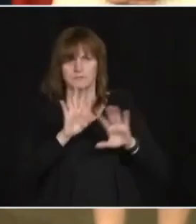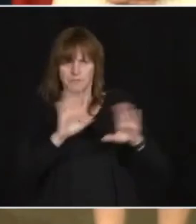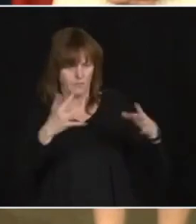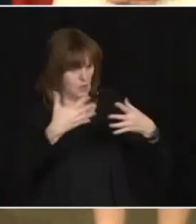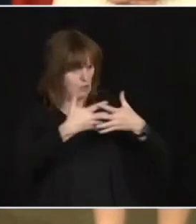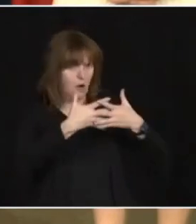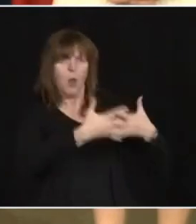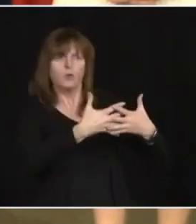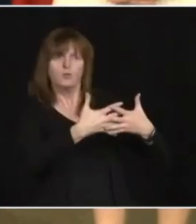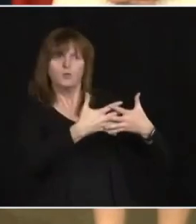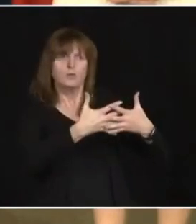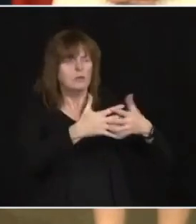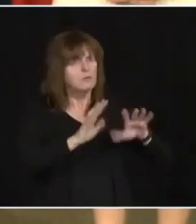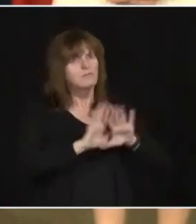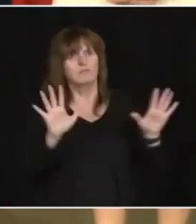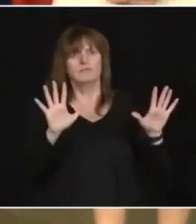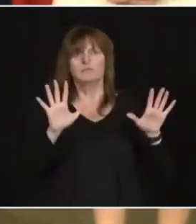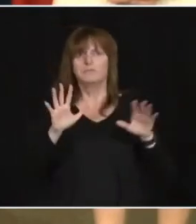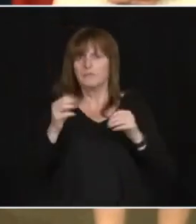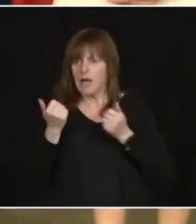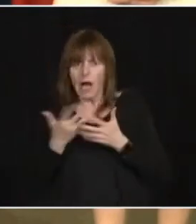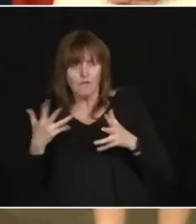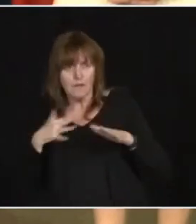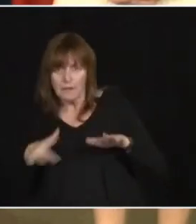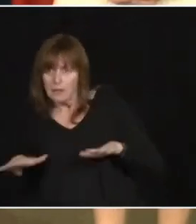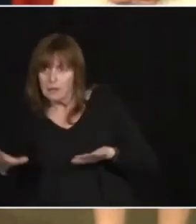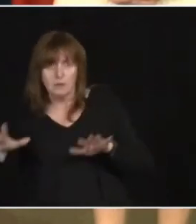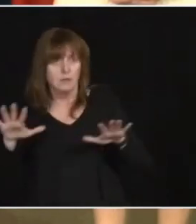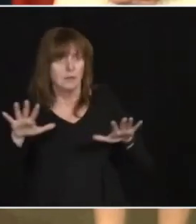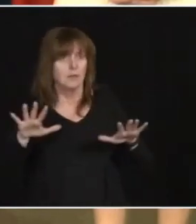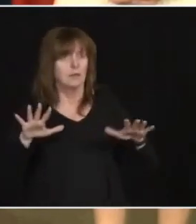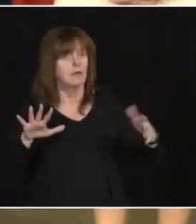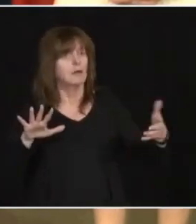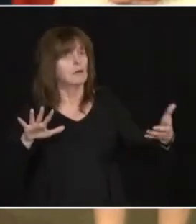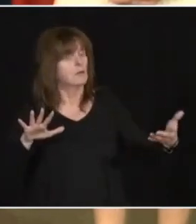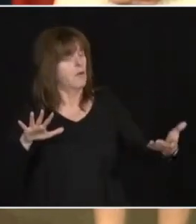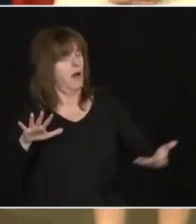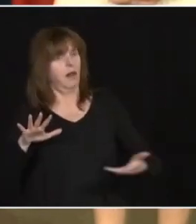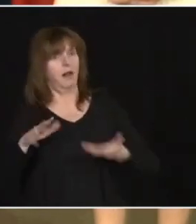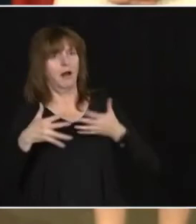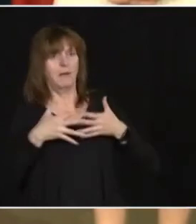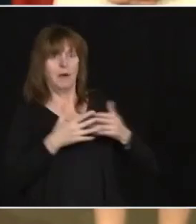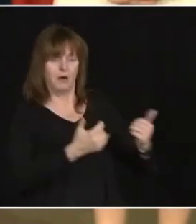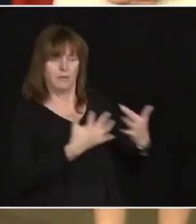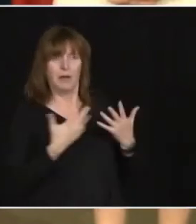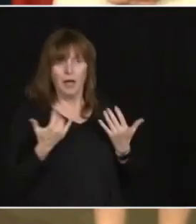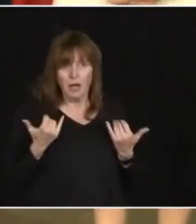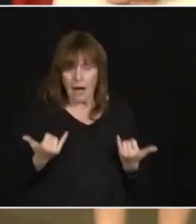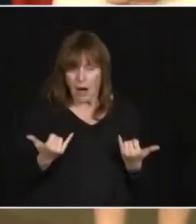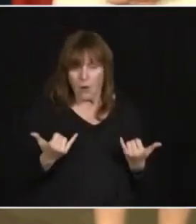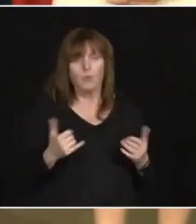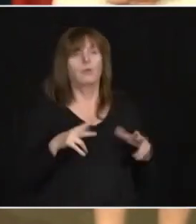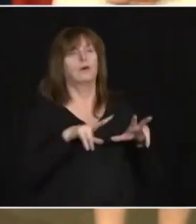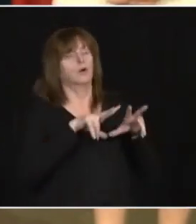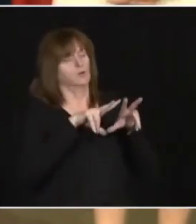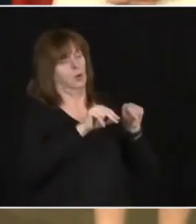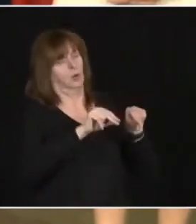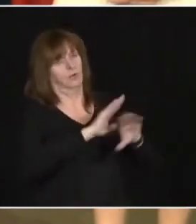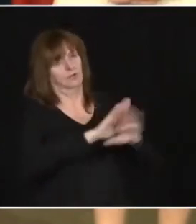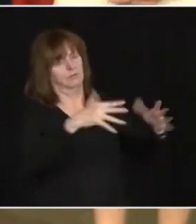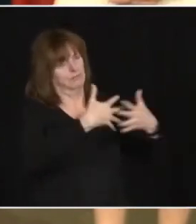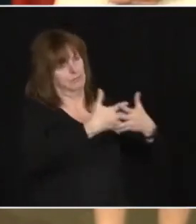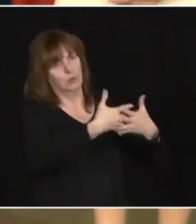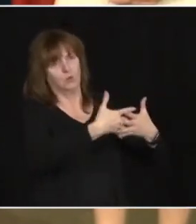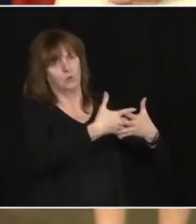with open arms when things straighten themselves out. But no, the answer is absolutely not.